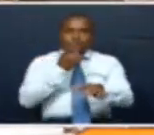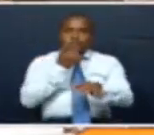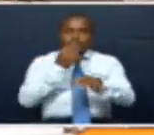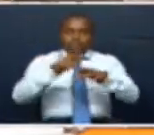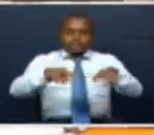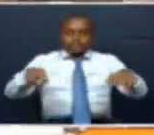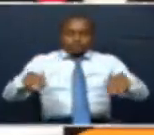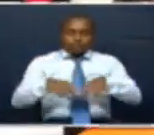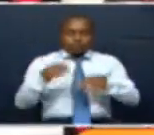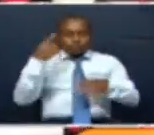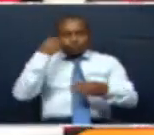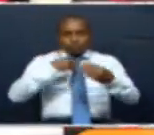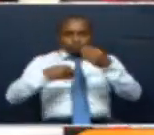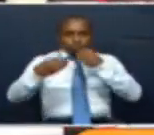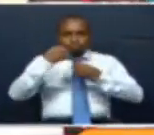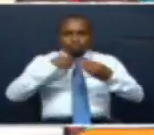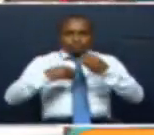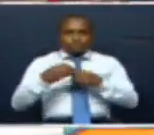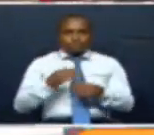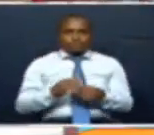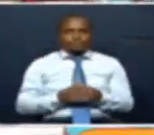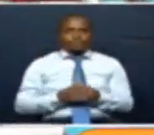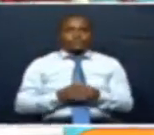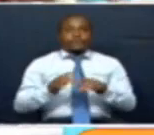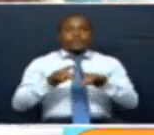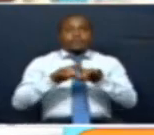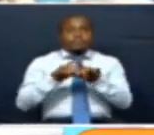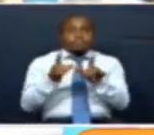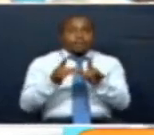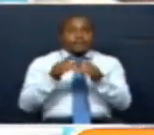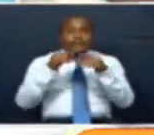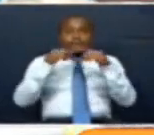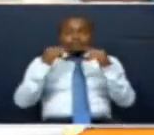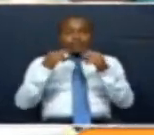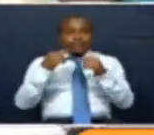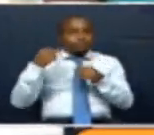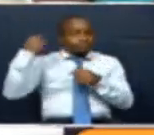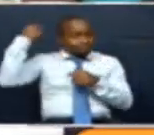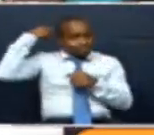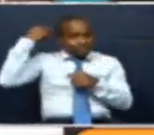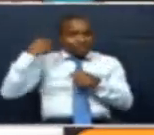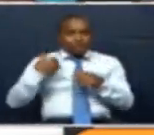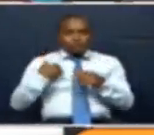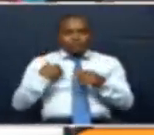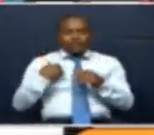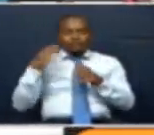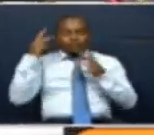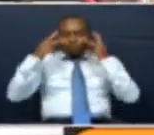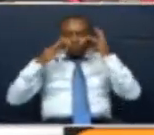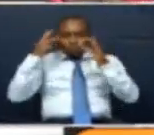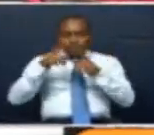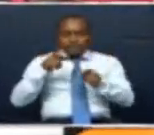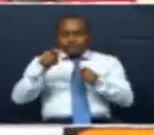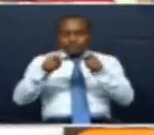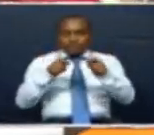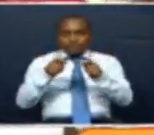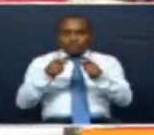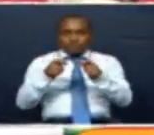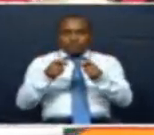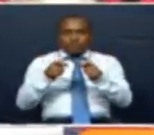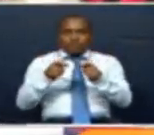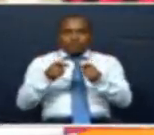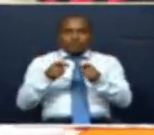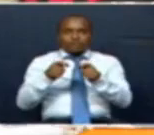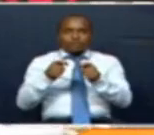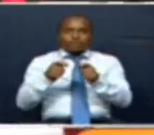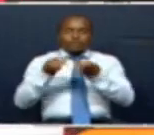for their meal. But behind the smiles is a strained administration, a struggle to keep the student population